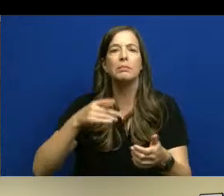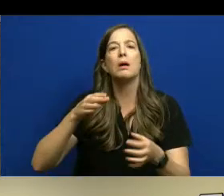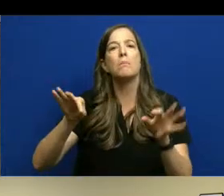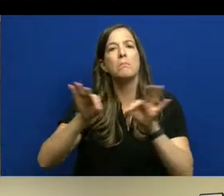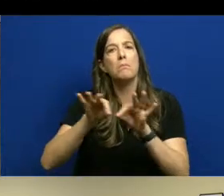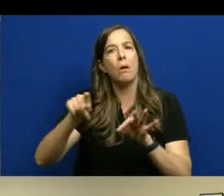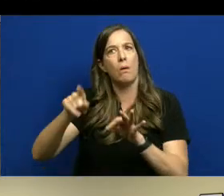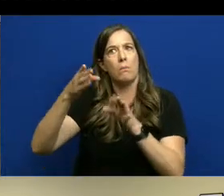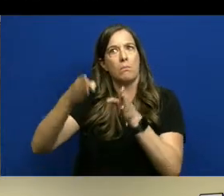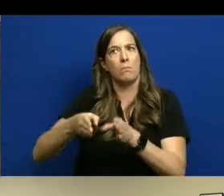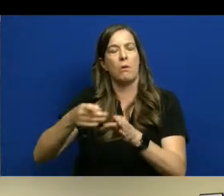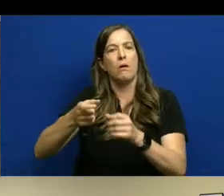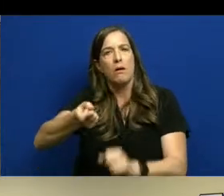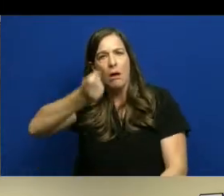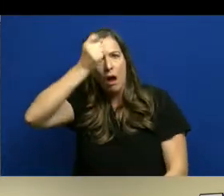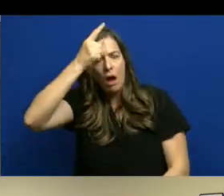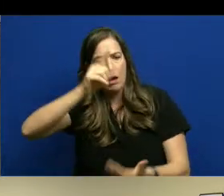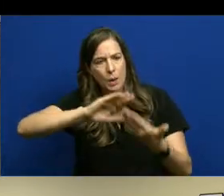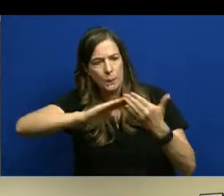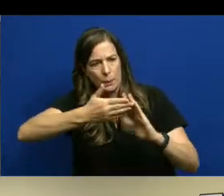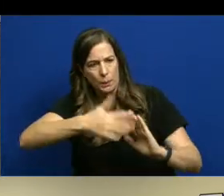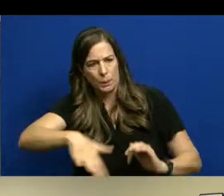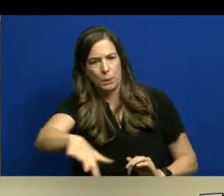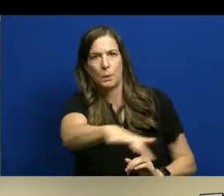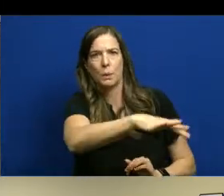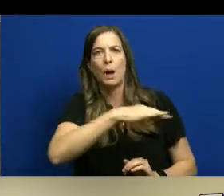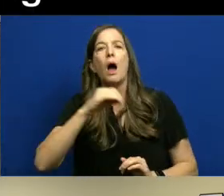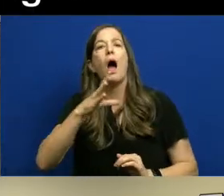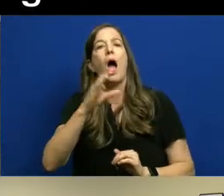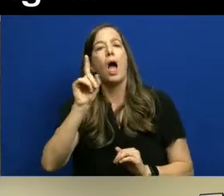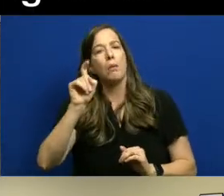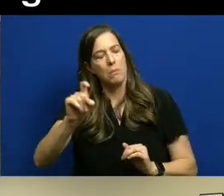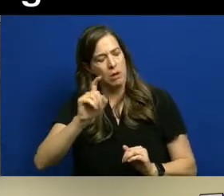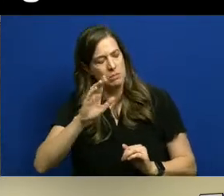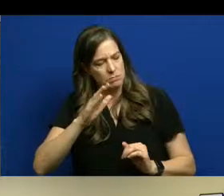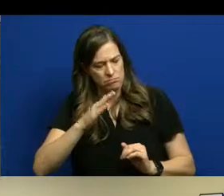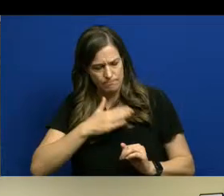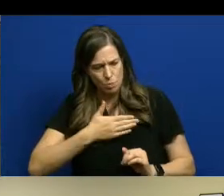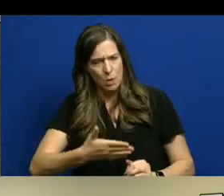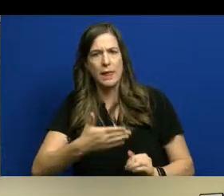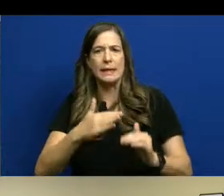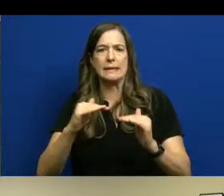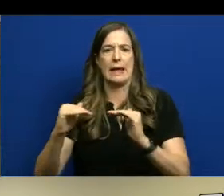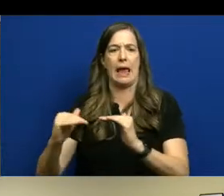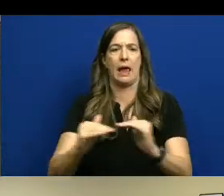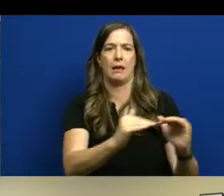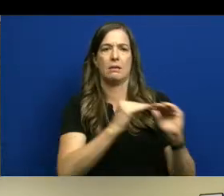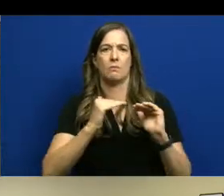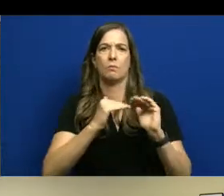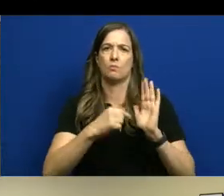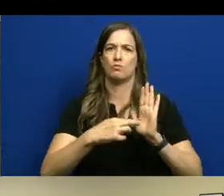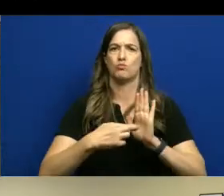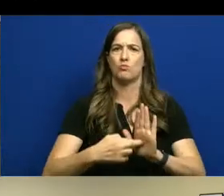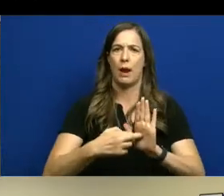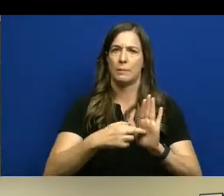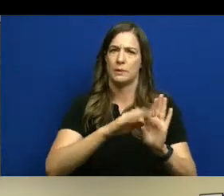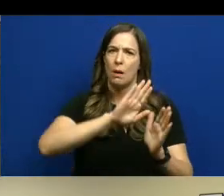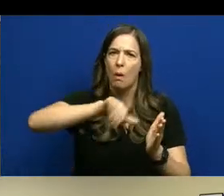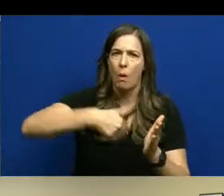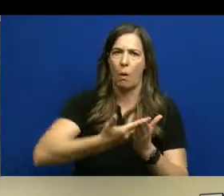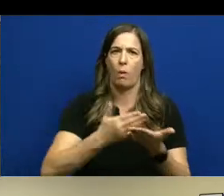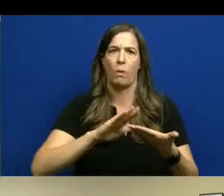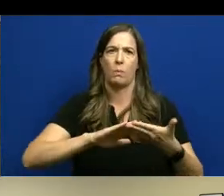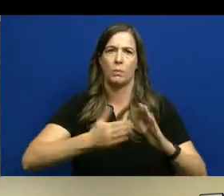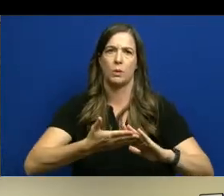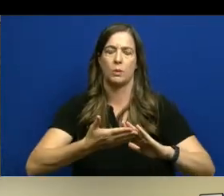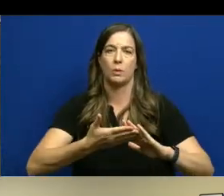be committed to equitably representing all of the communities ACH serves, and not just one community. To